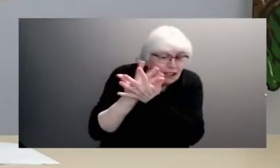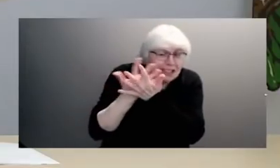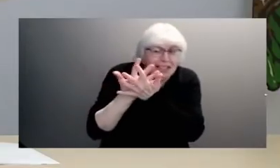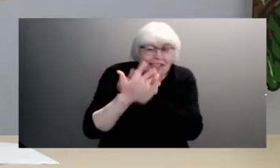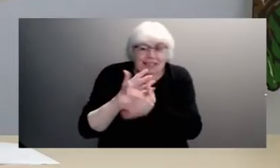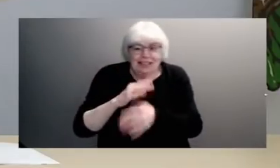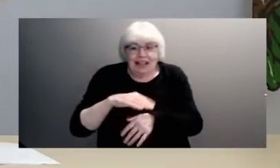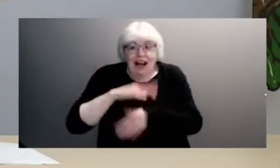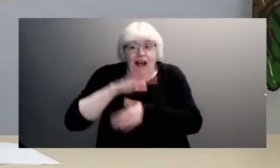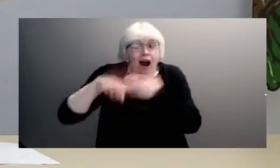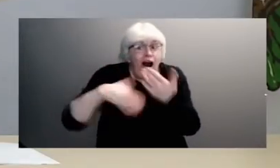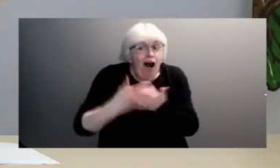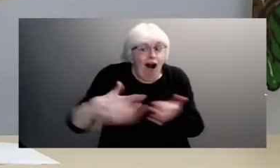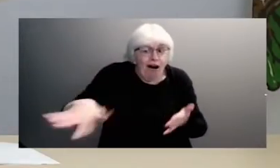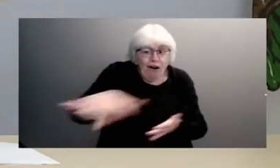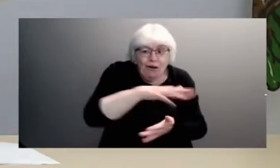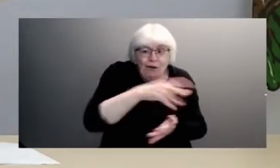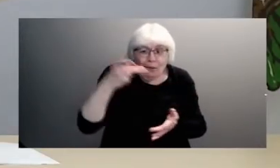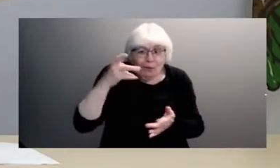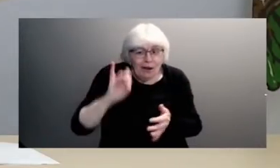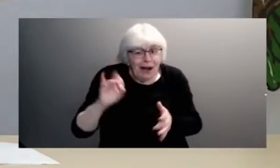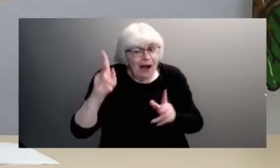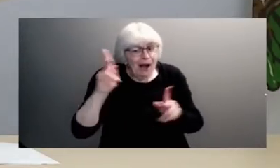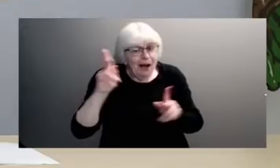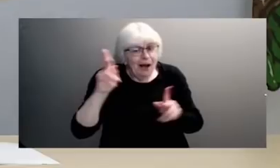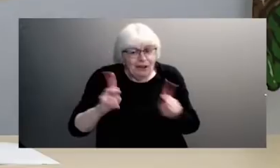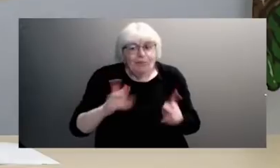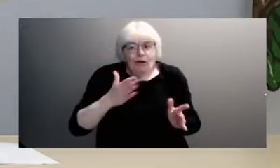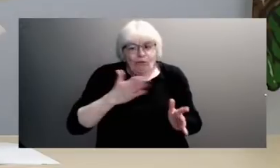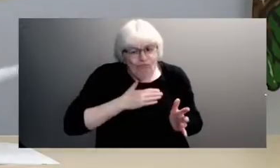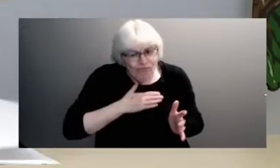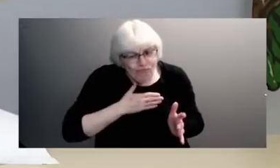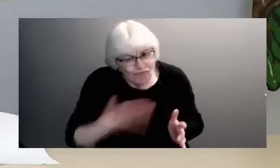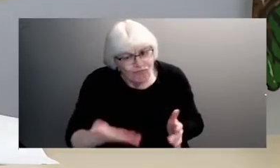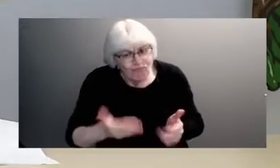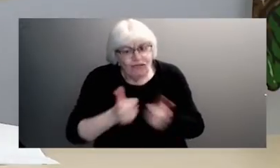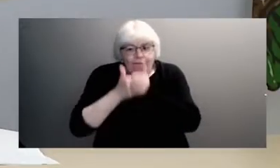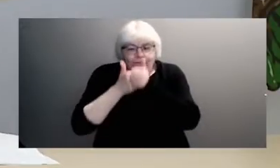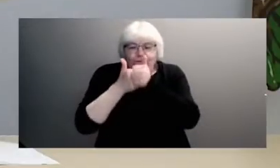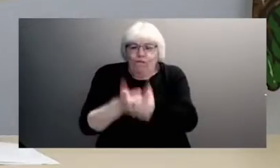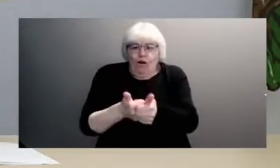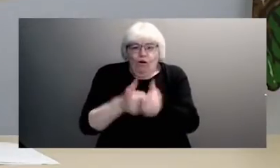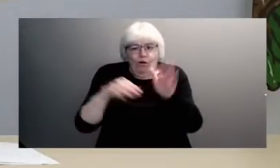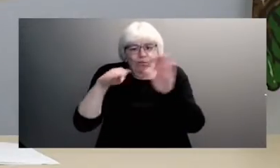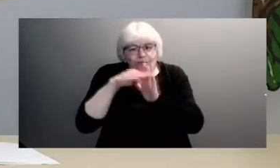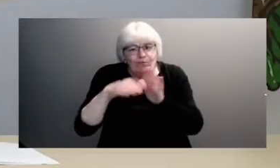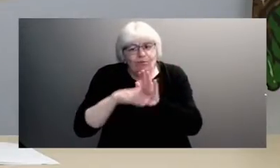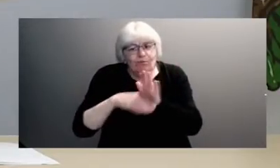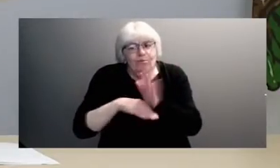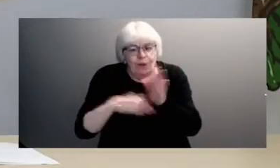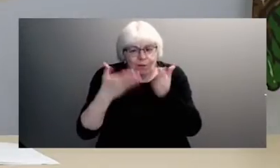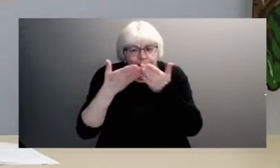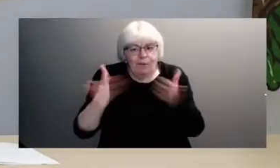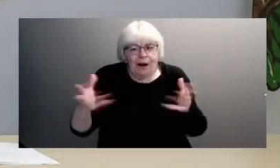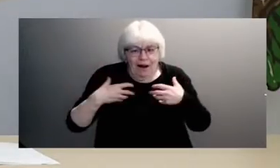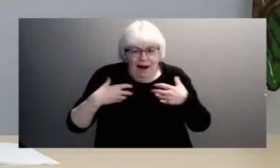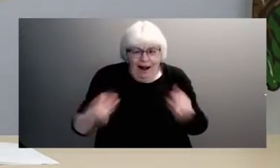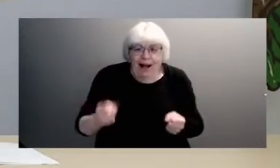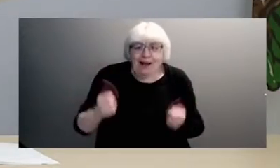follow public health measures and do their best to protect themselves and others from COVID-19. And whether that's